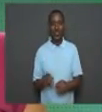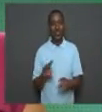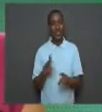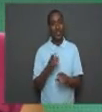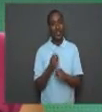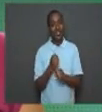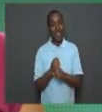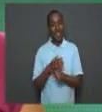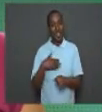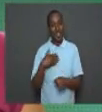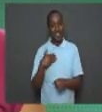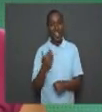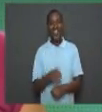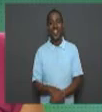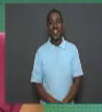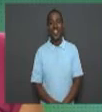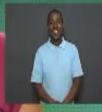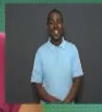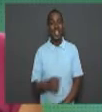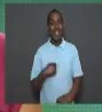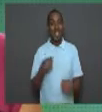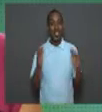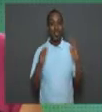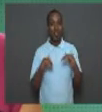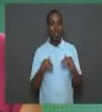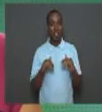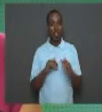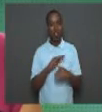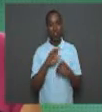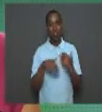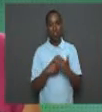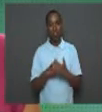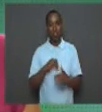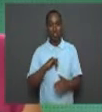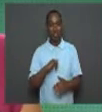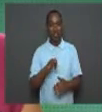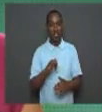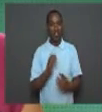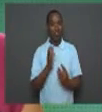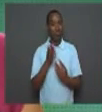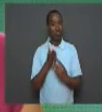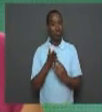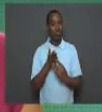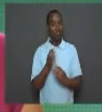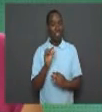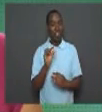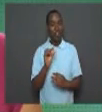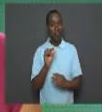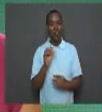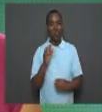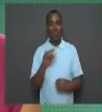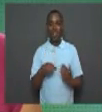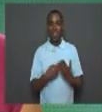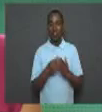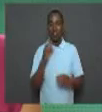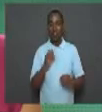enjoy that activity? I hope you were able to see similarities between some